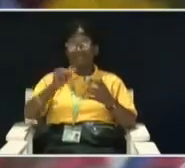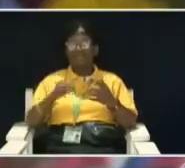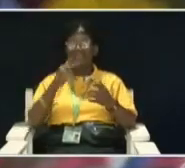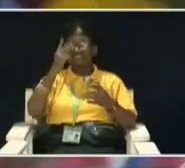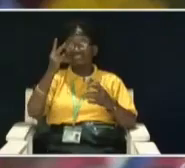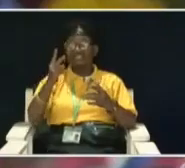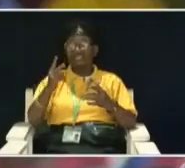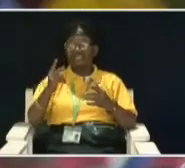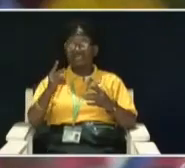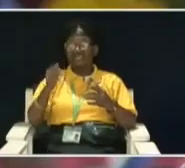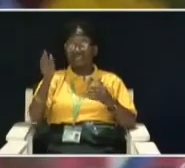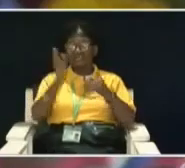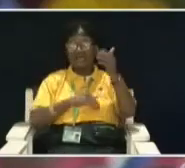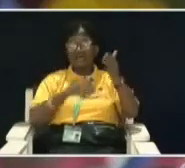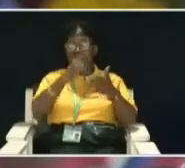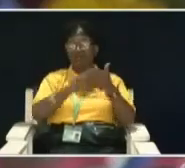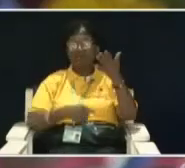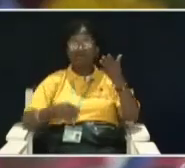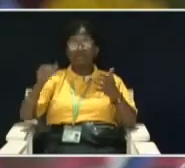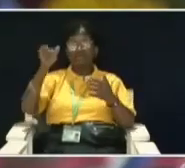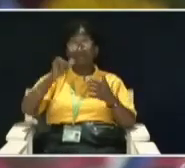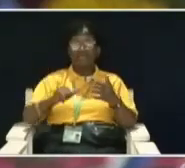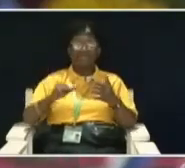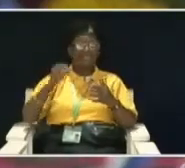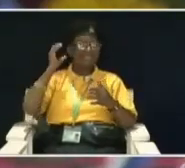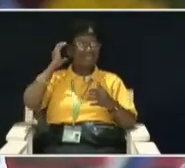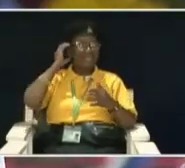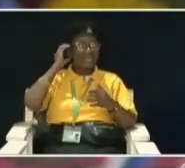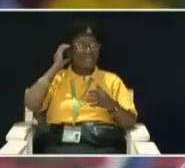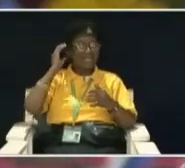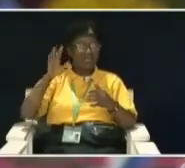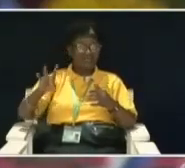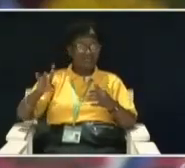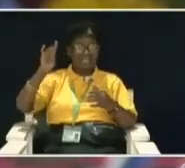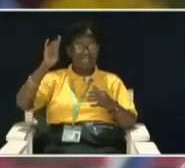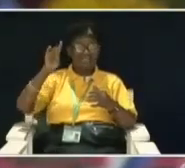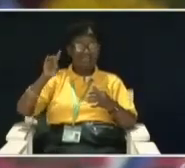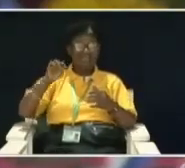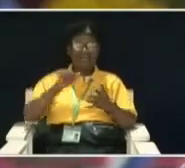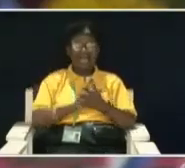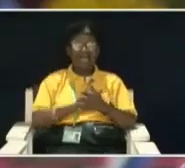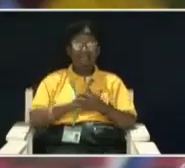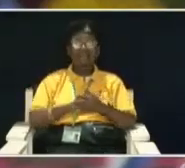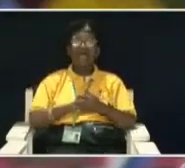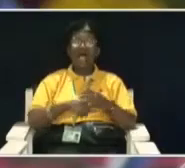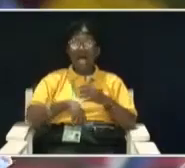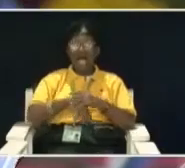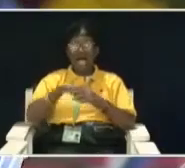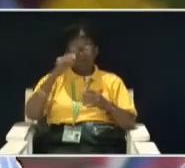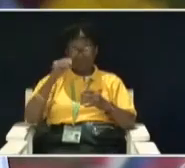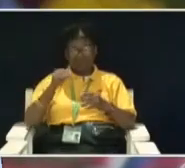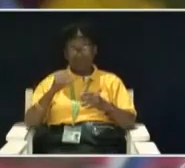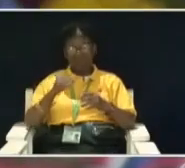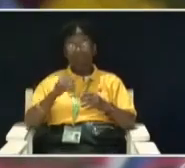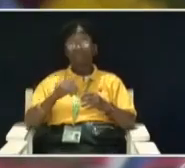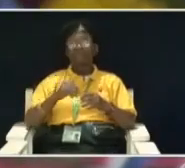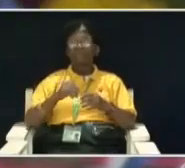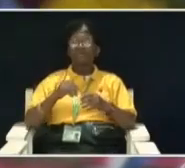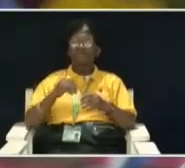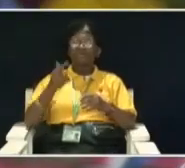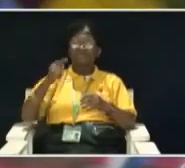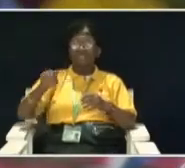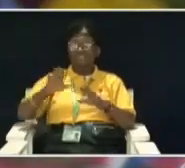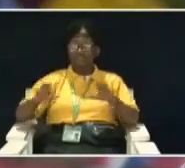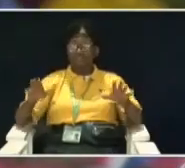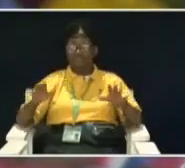out to be the truth. The children watch you at home. They see your